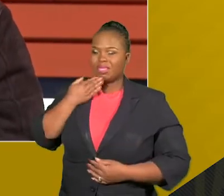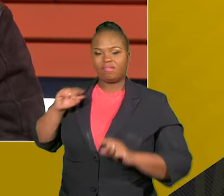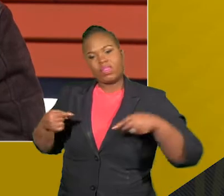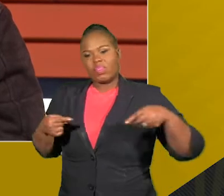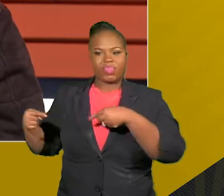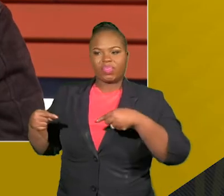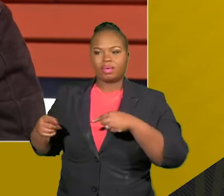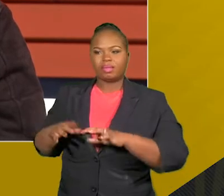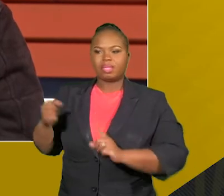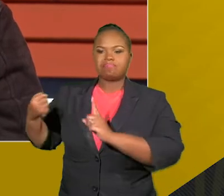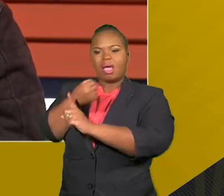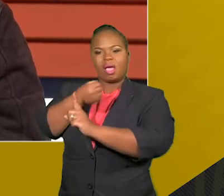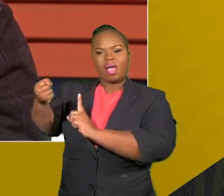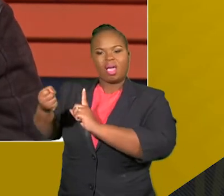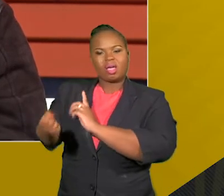abafazi afakinqindi. Yebo.